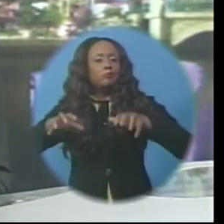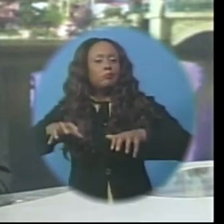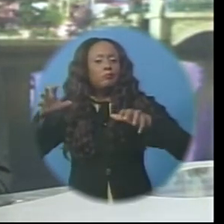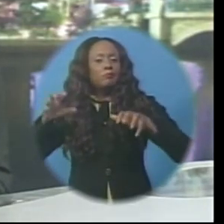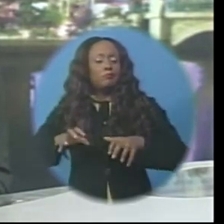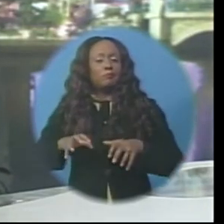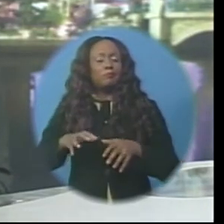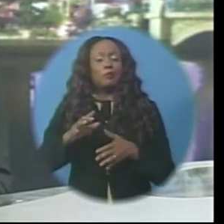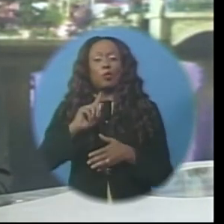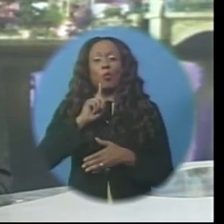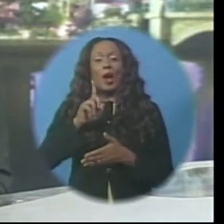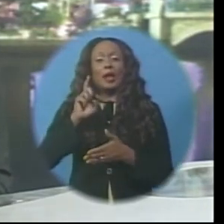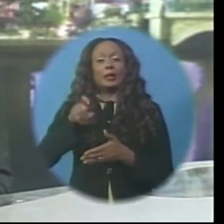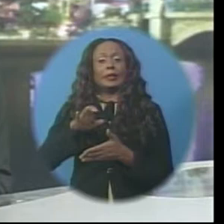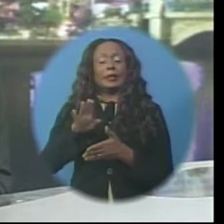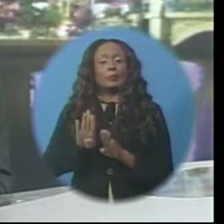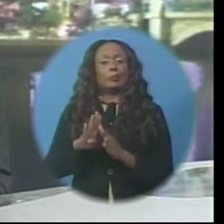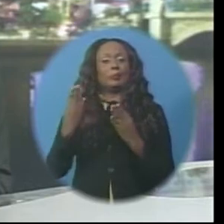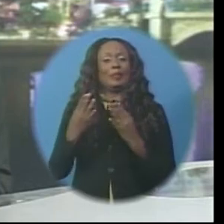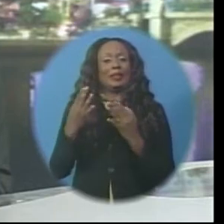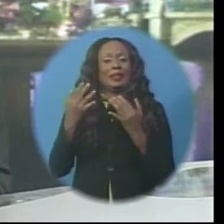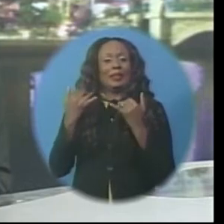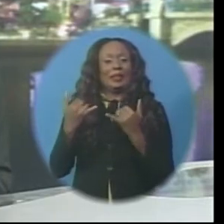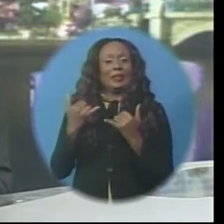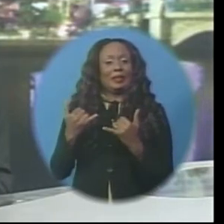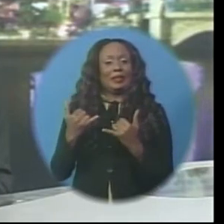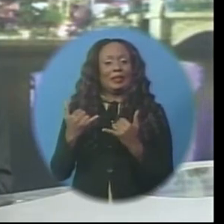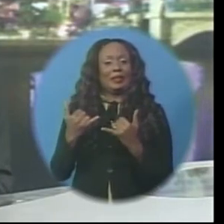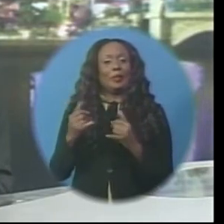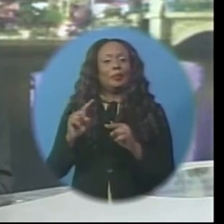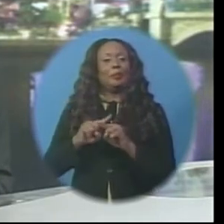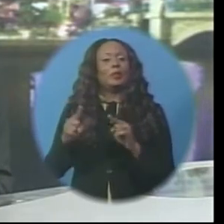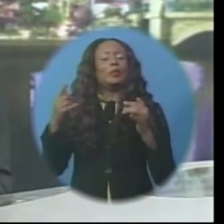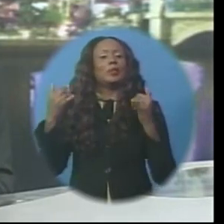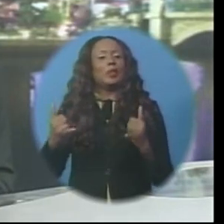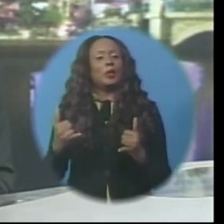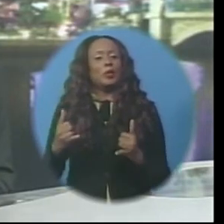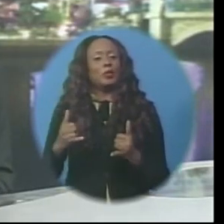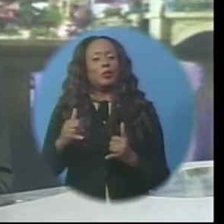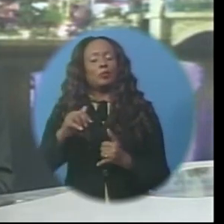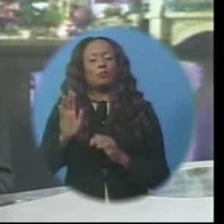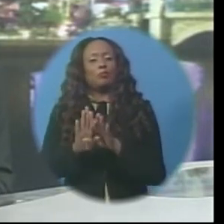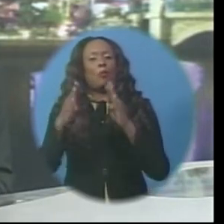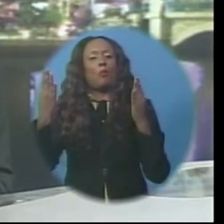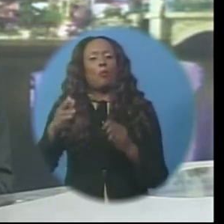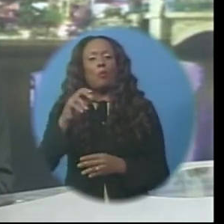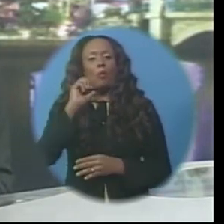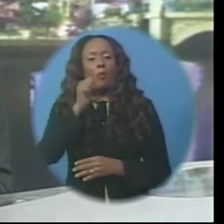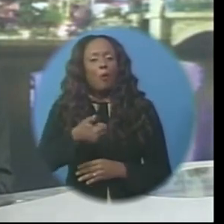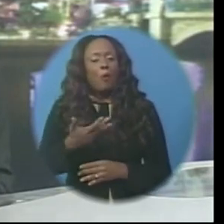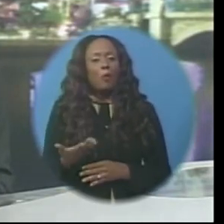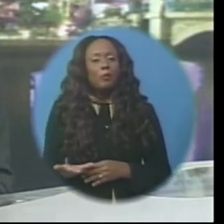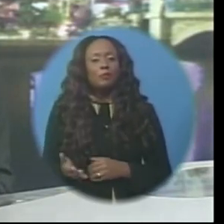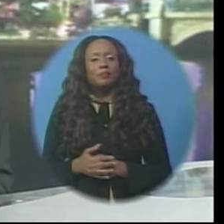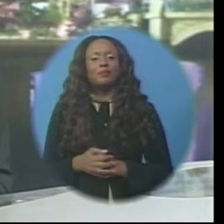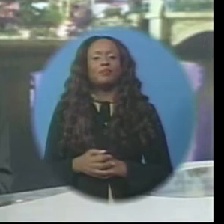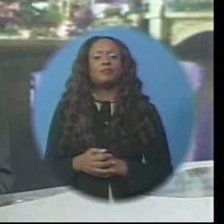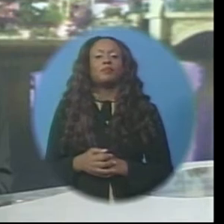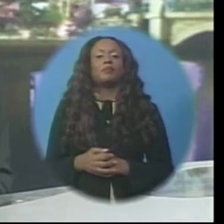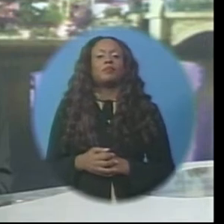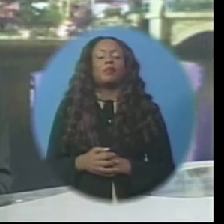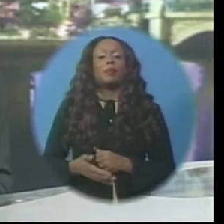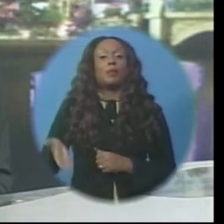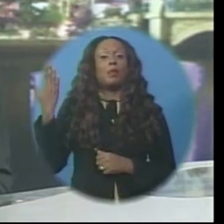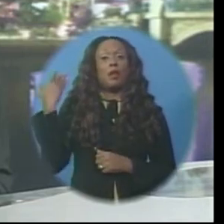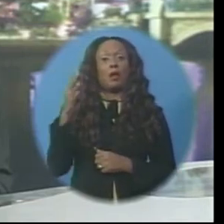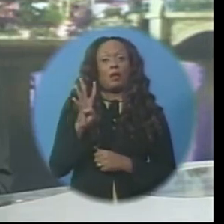damage following the passage of Category 5 Maria on September 18th. Well, they will now be opened tomorrow. Dominica